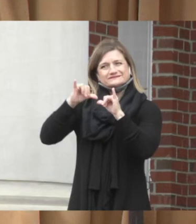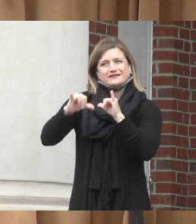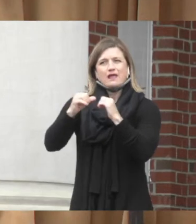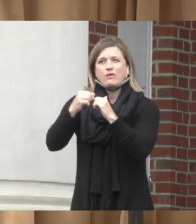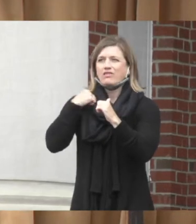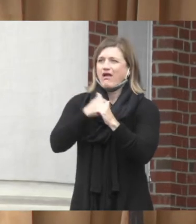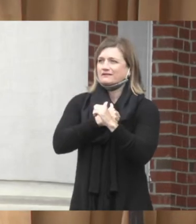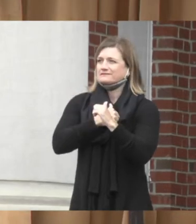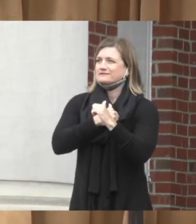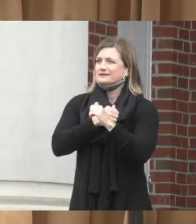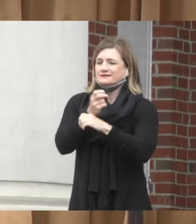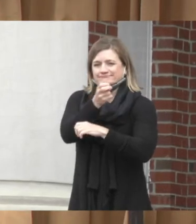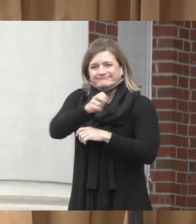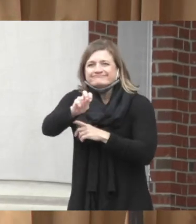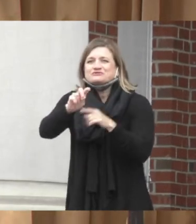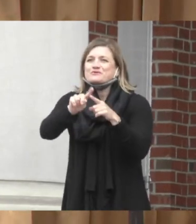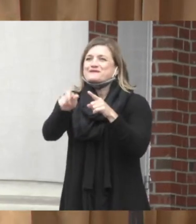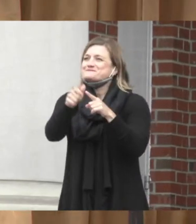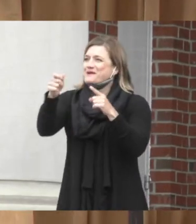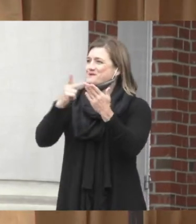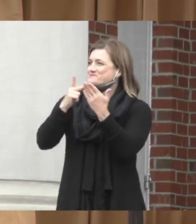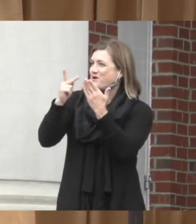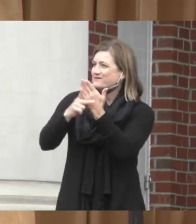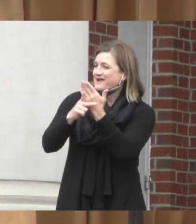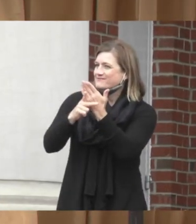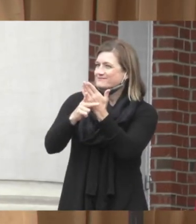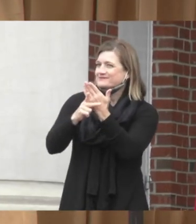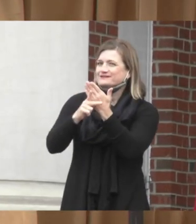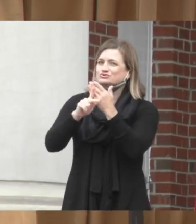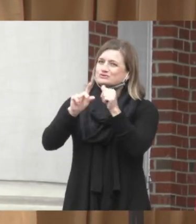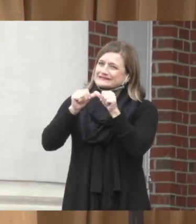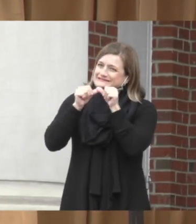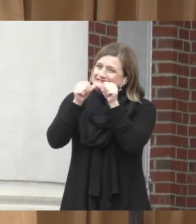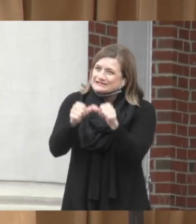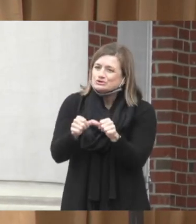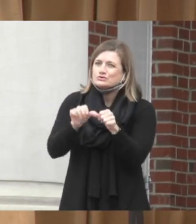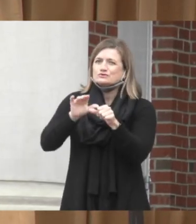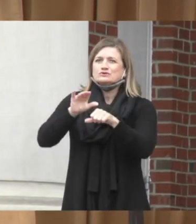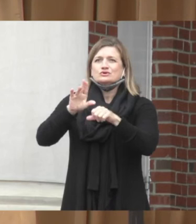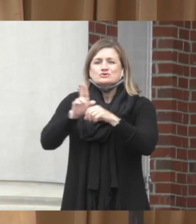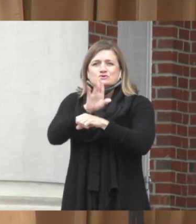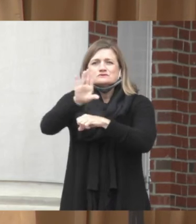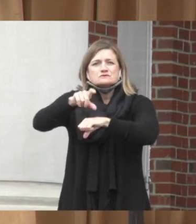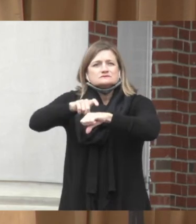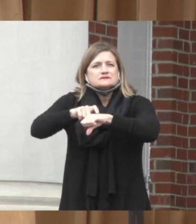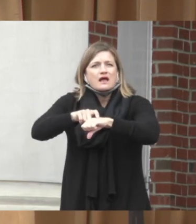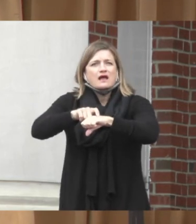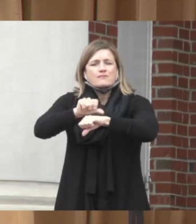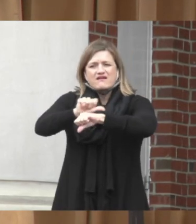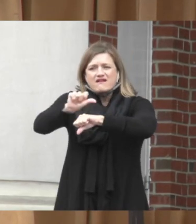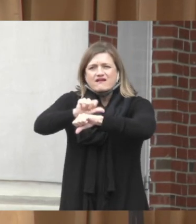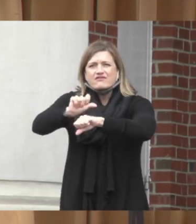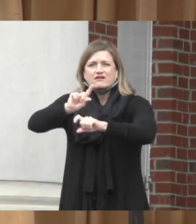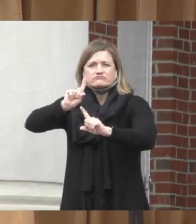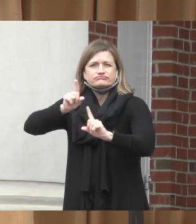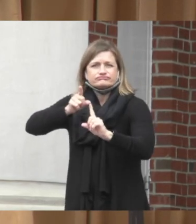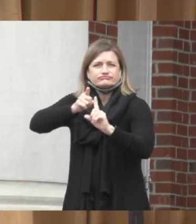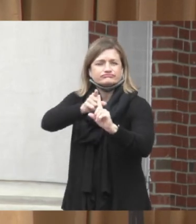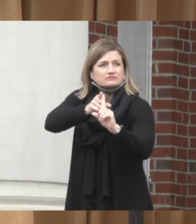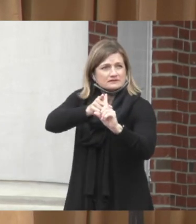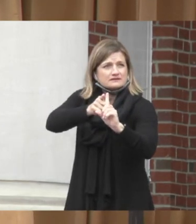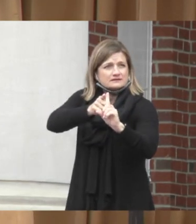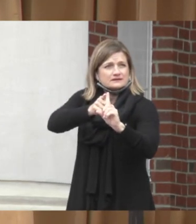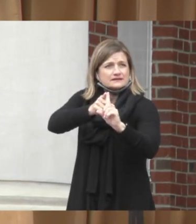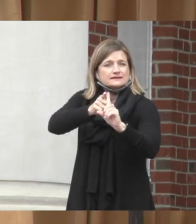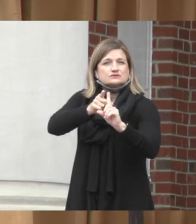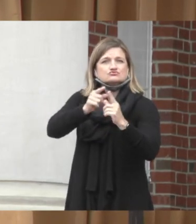to pursue that certificate, diploma, or degree, to continue to invest the time and the effort into yourselves, really, as you move toward